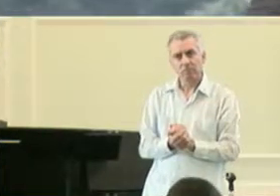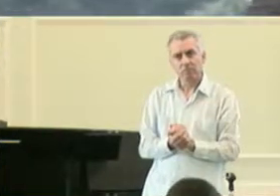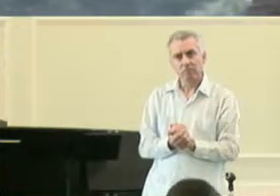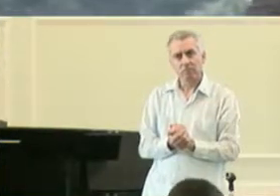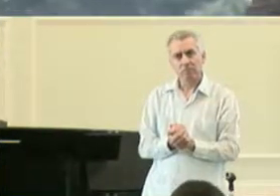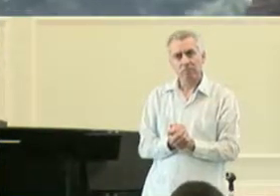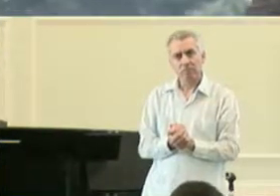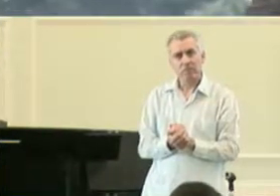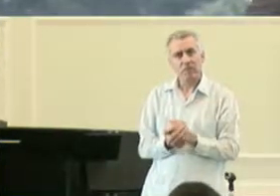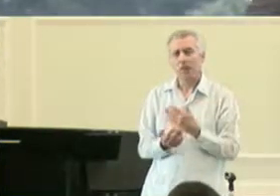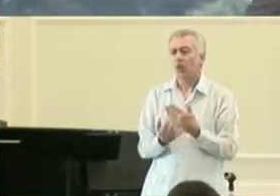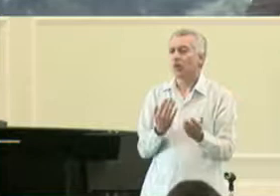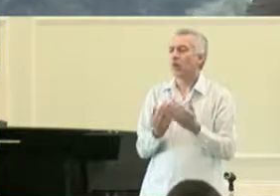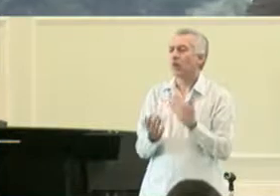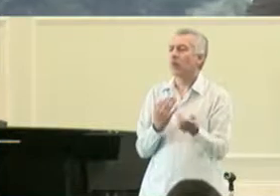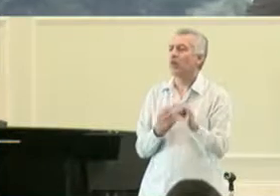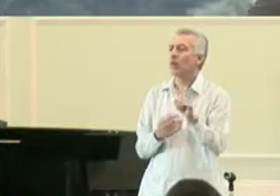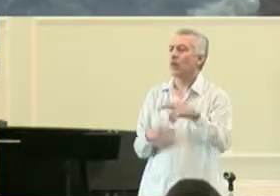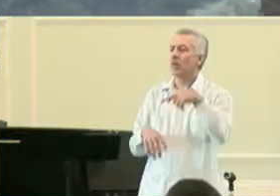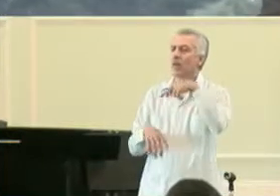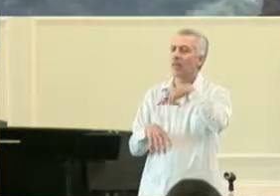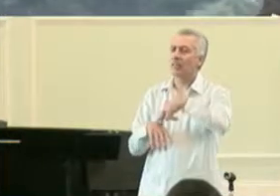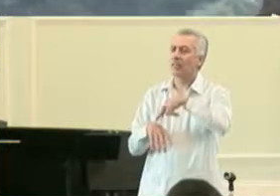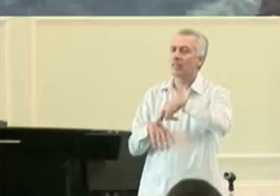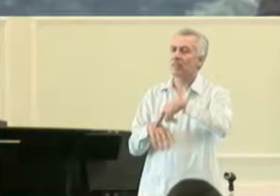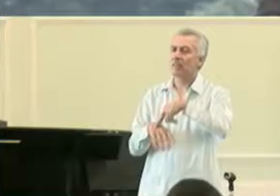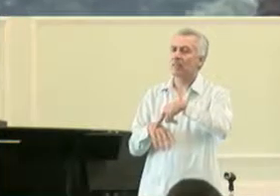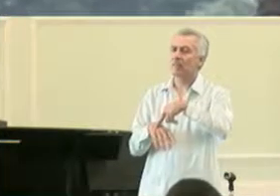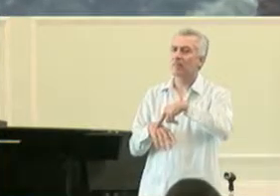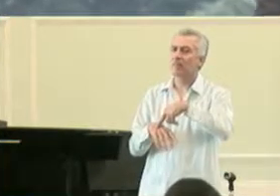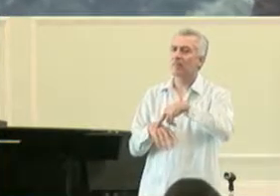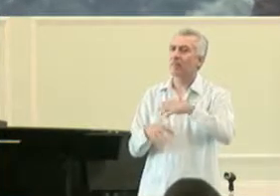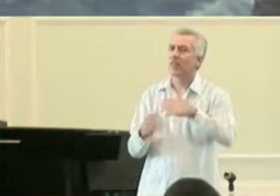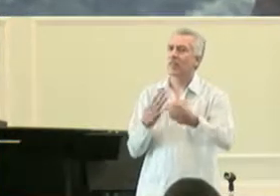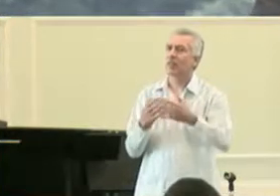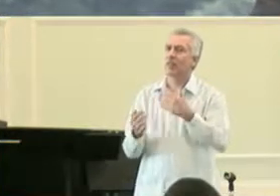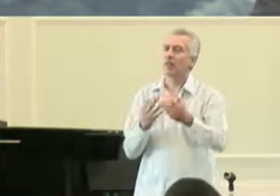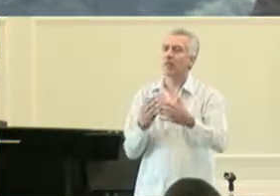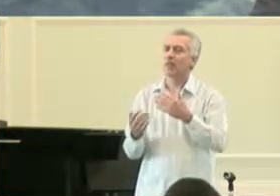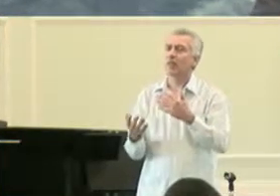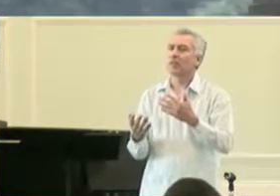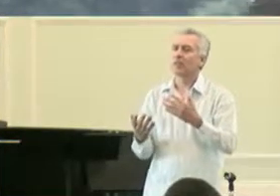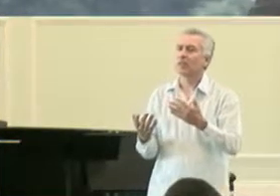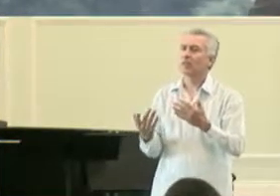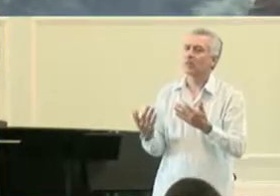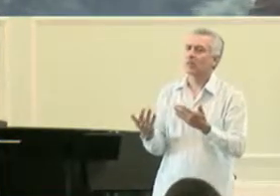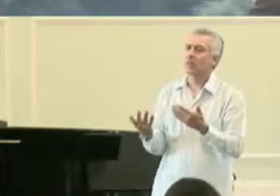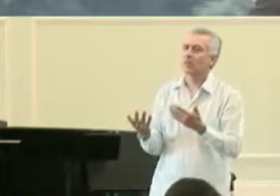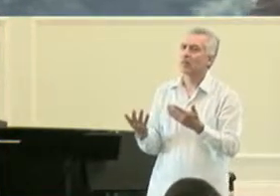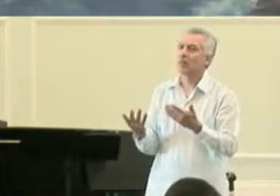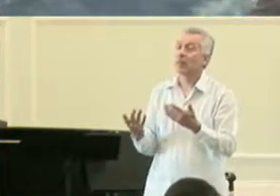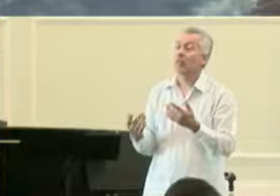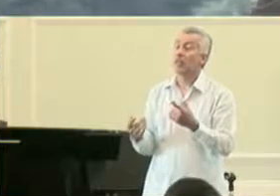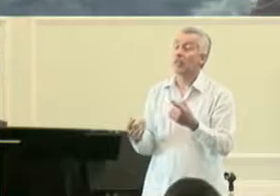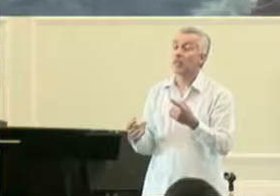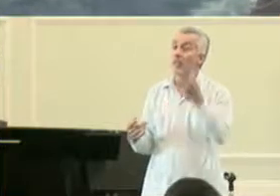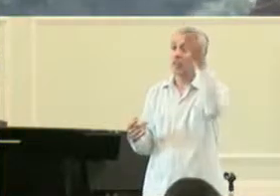wherever we are, in whatever capacity God has called us, there is a mission.